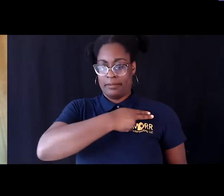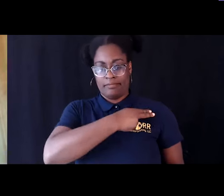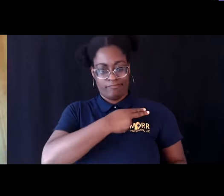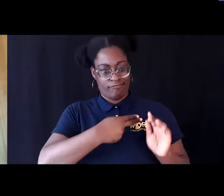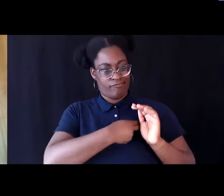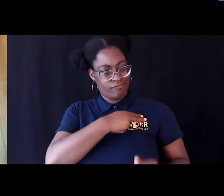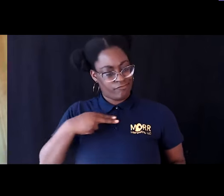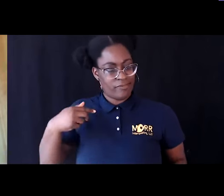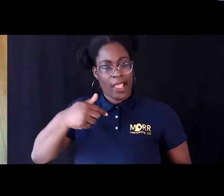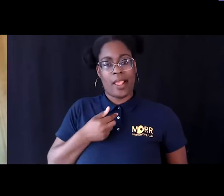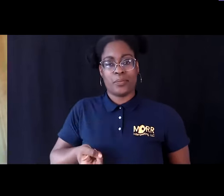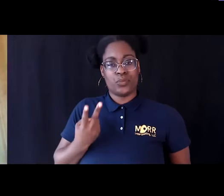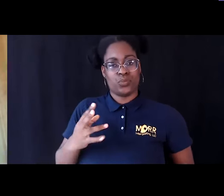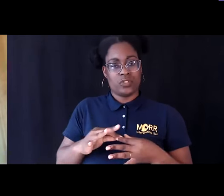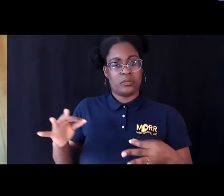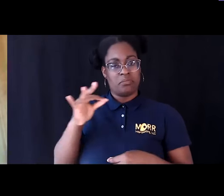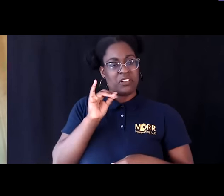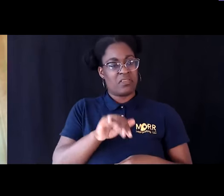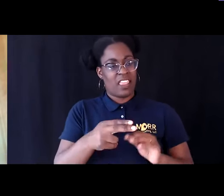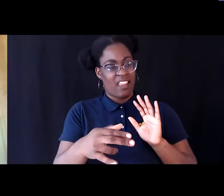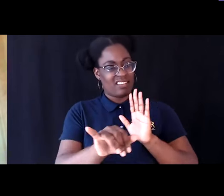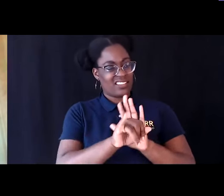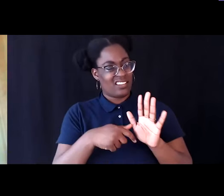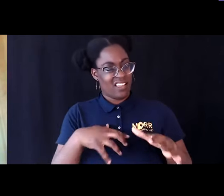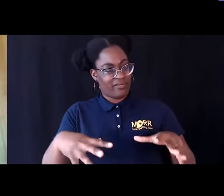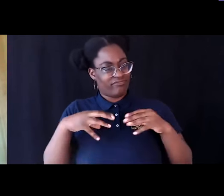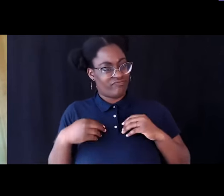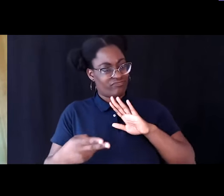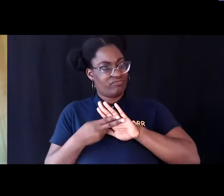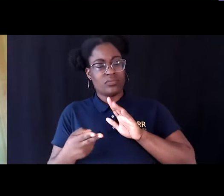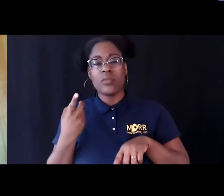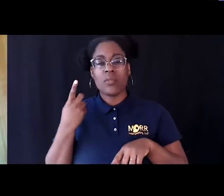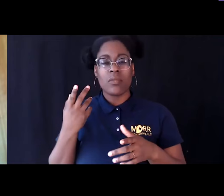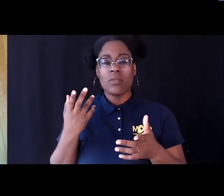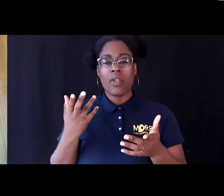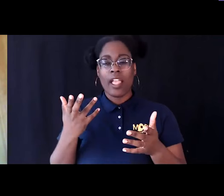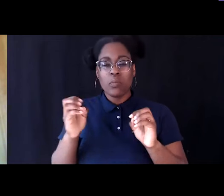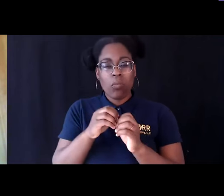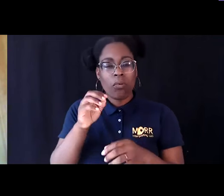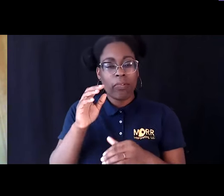action and an organizing tradition as it is an identity.